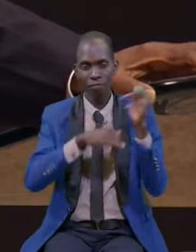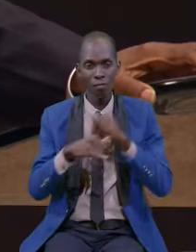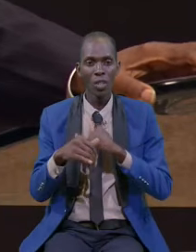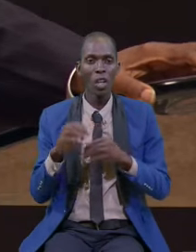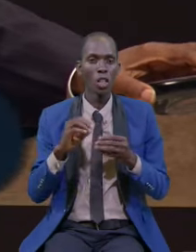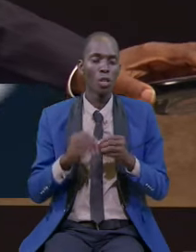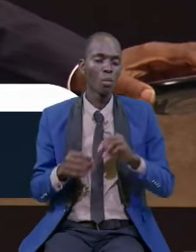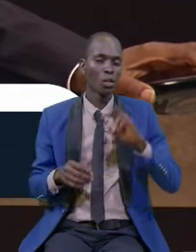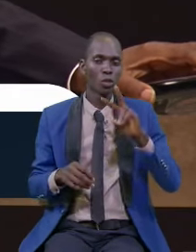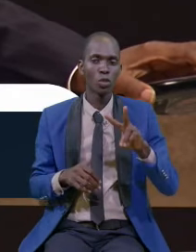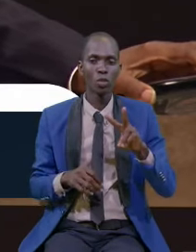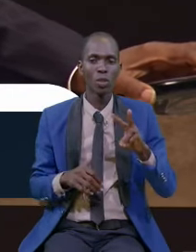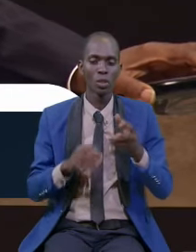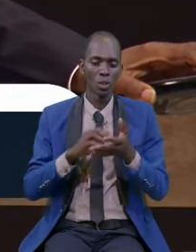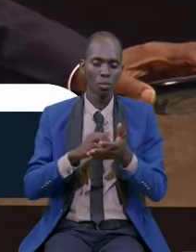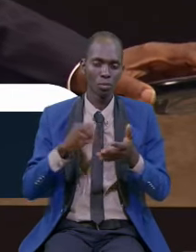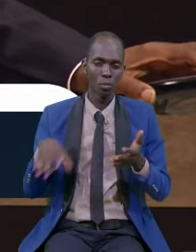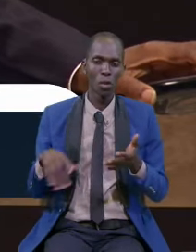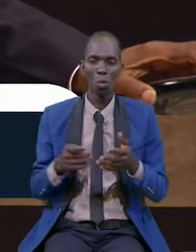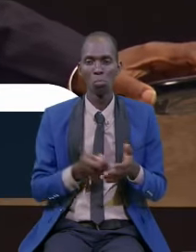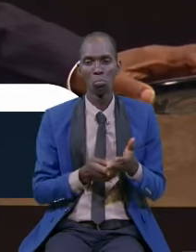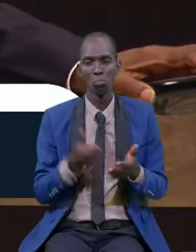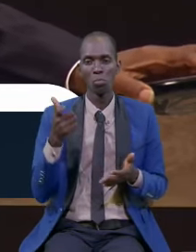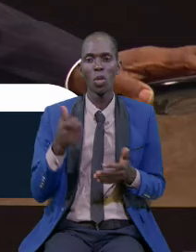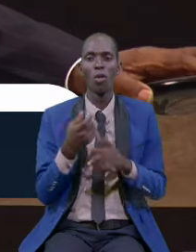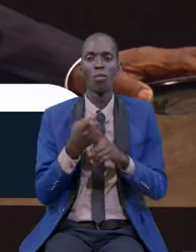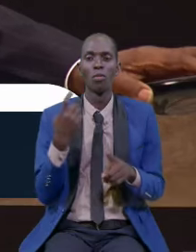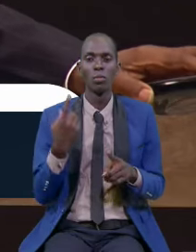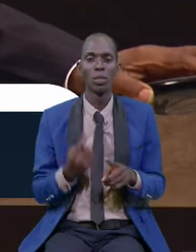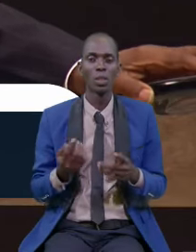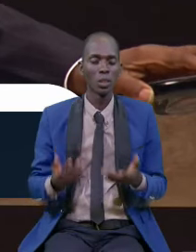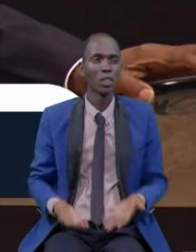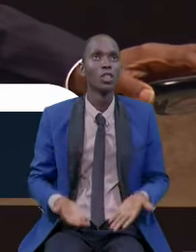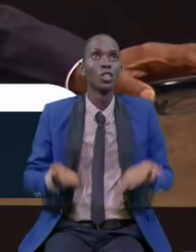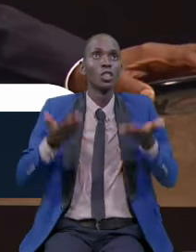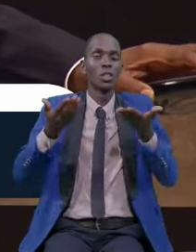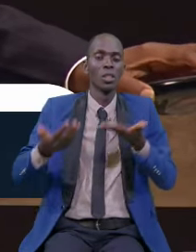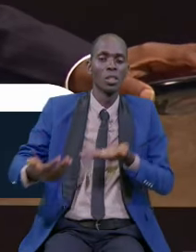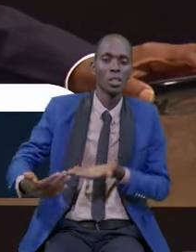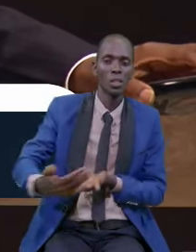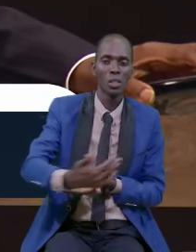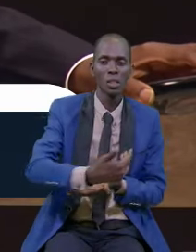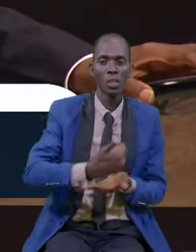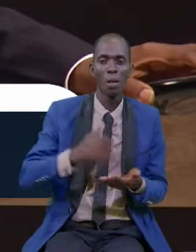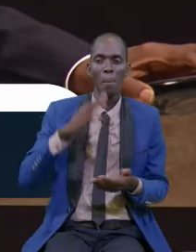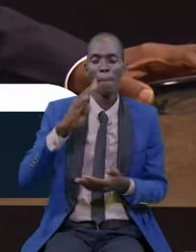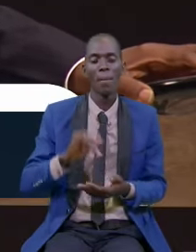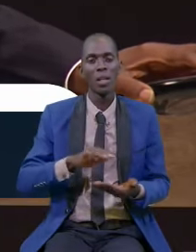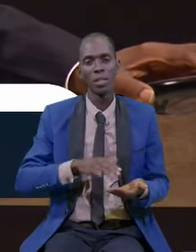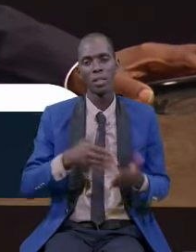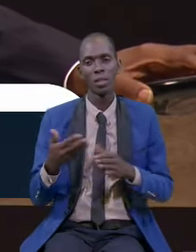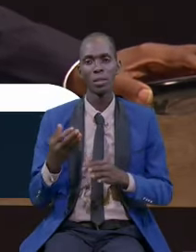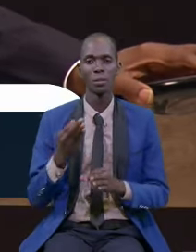elimination from the exalted gathering by dead